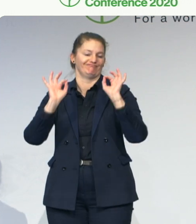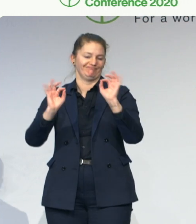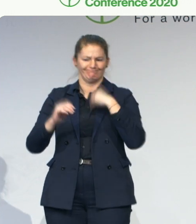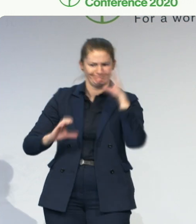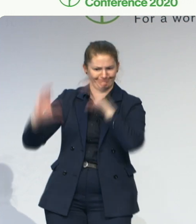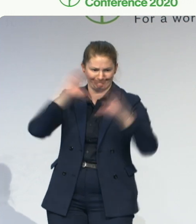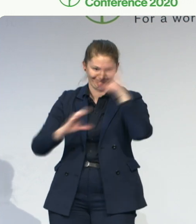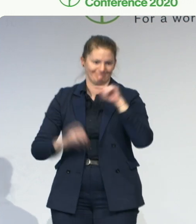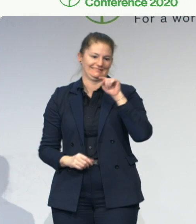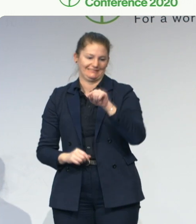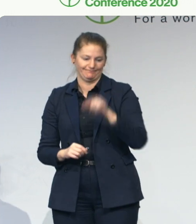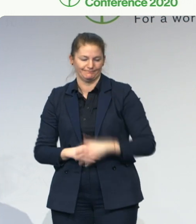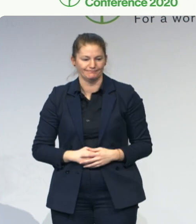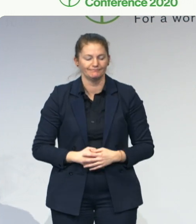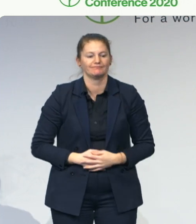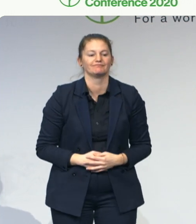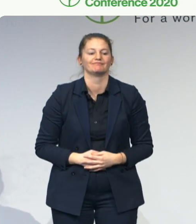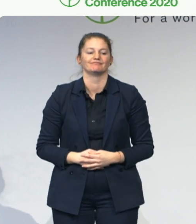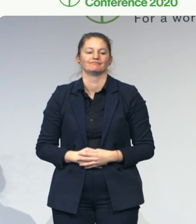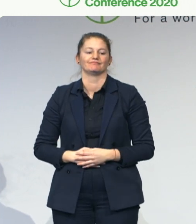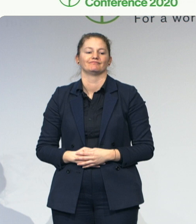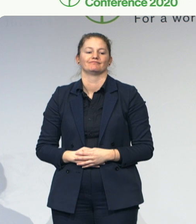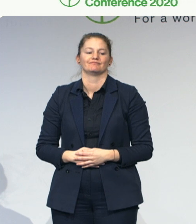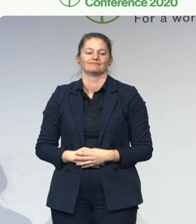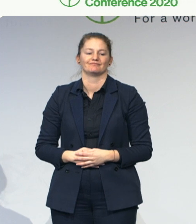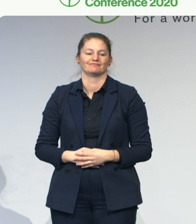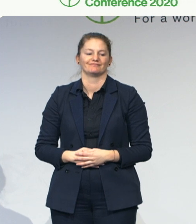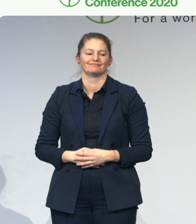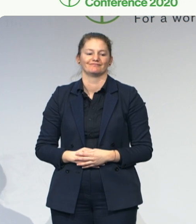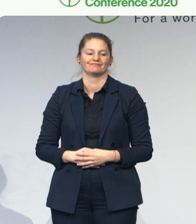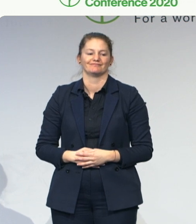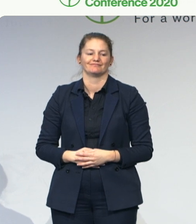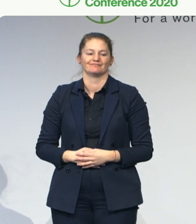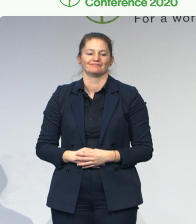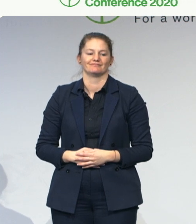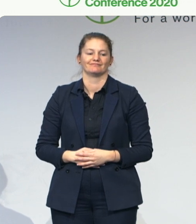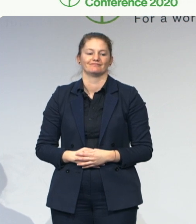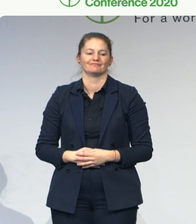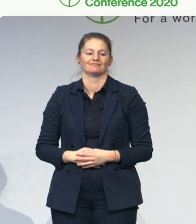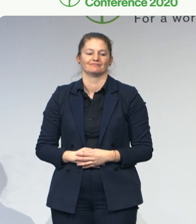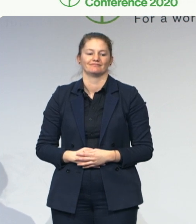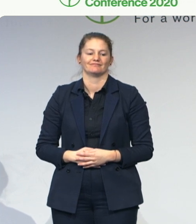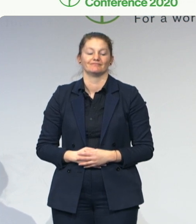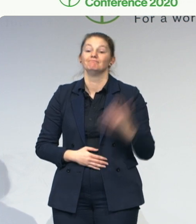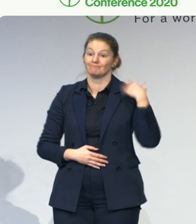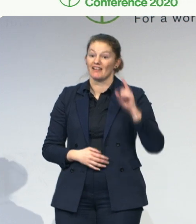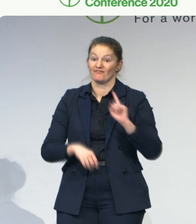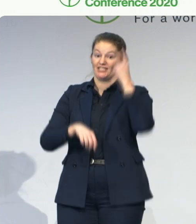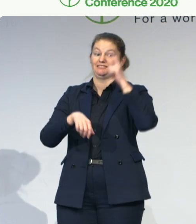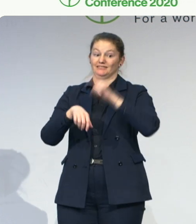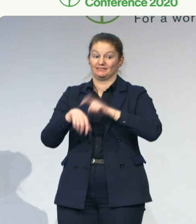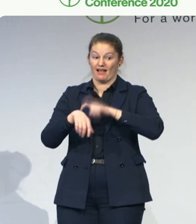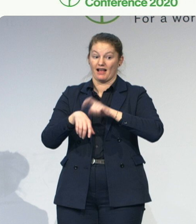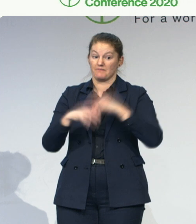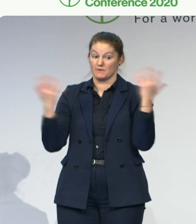Third, for the very first time on Tuesday, we were hosting a